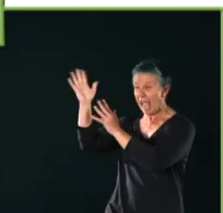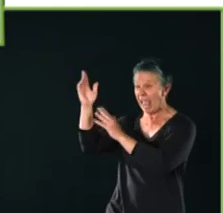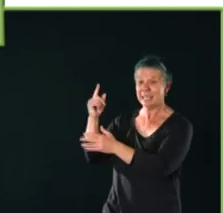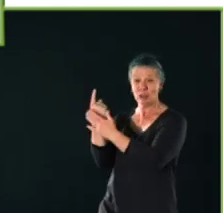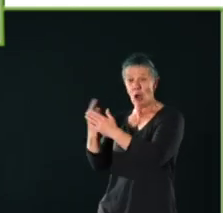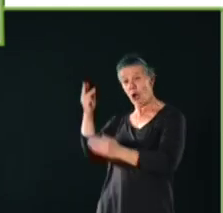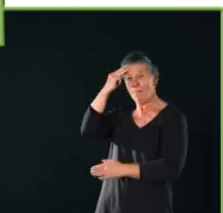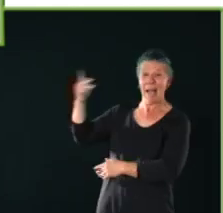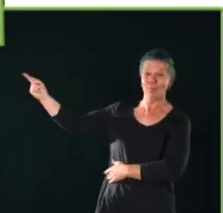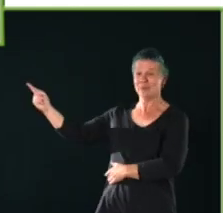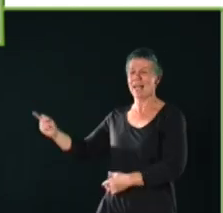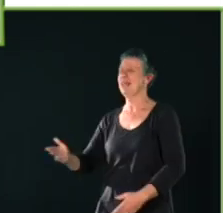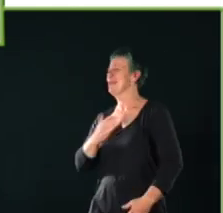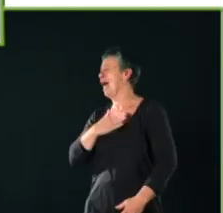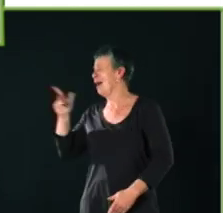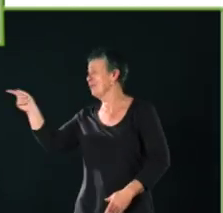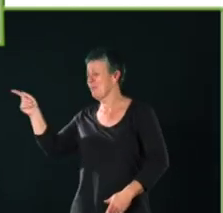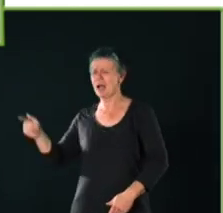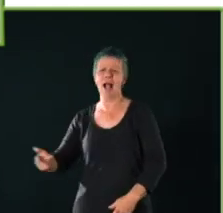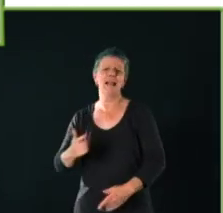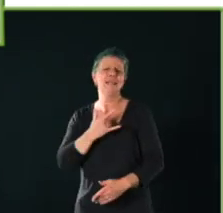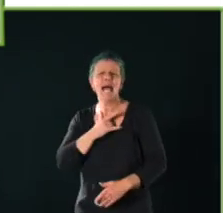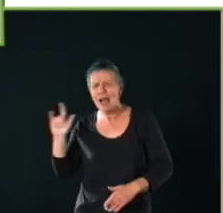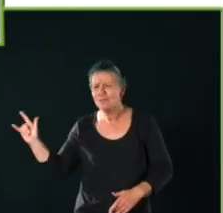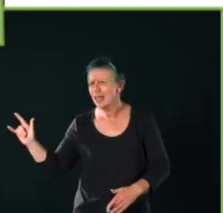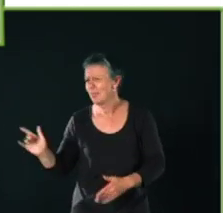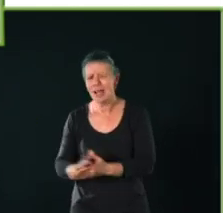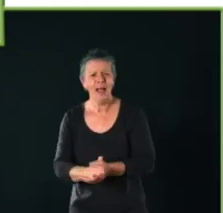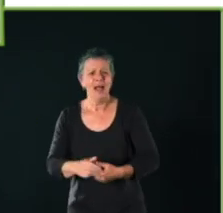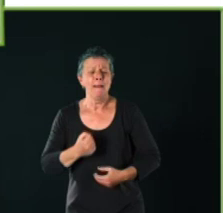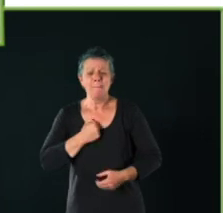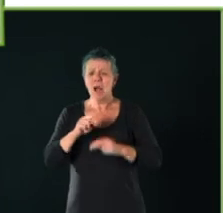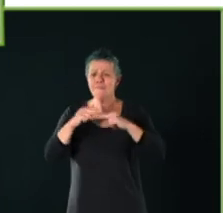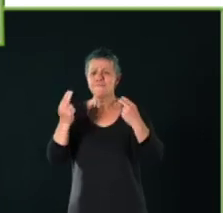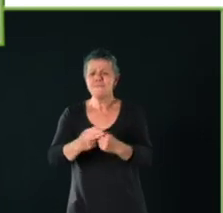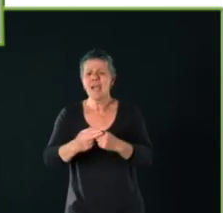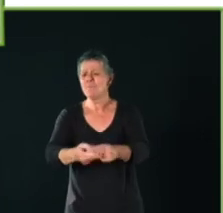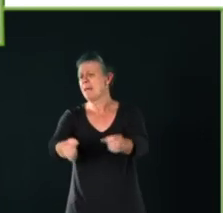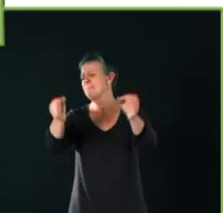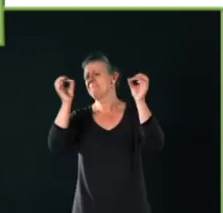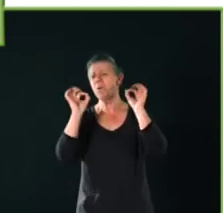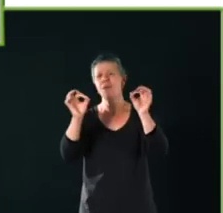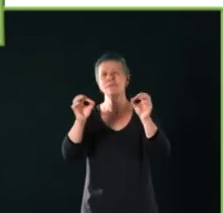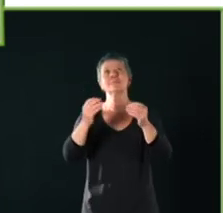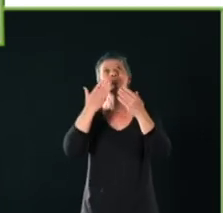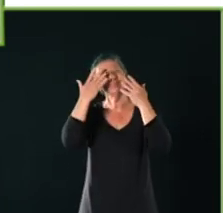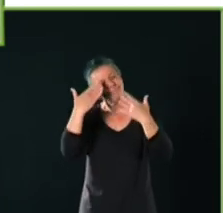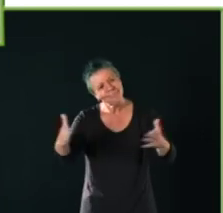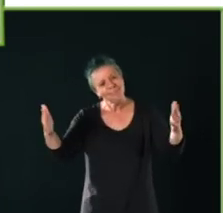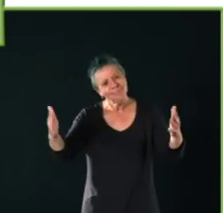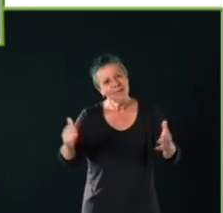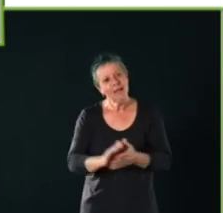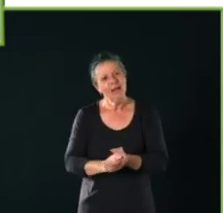solo mums! I love them. I have been blessed with a perfect family, and